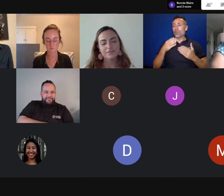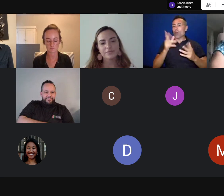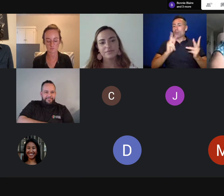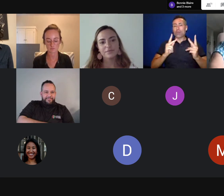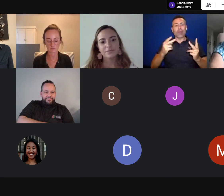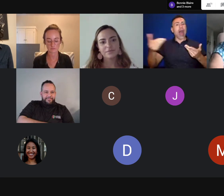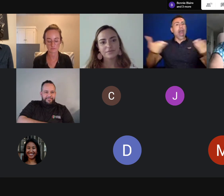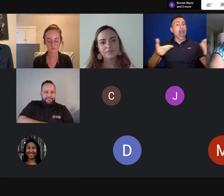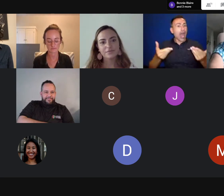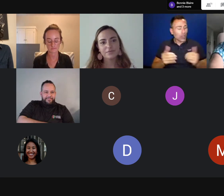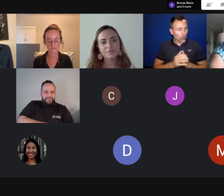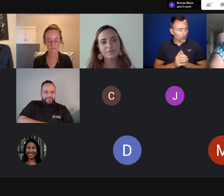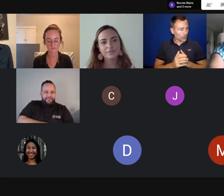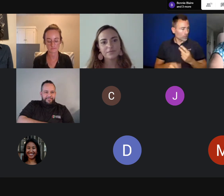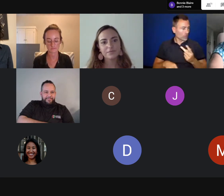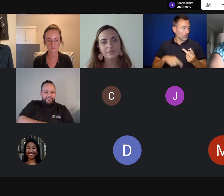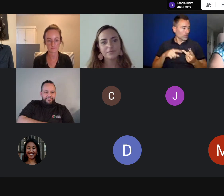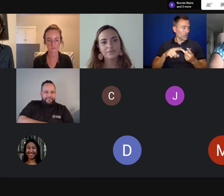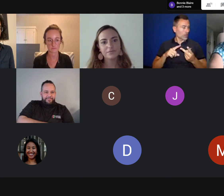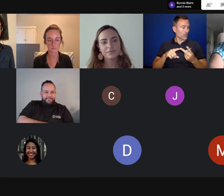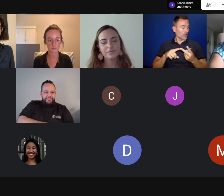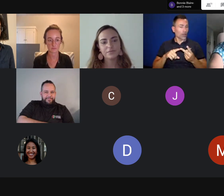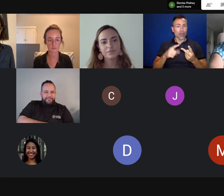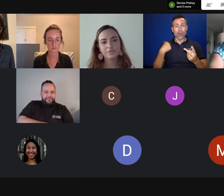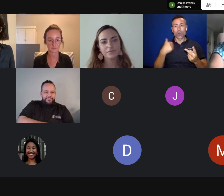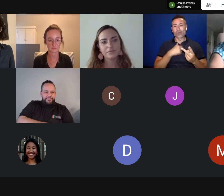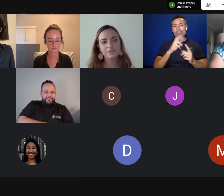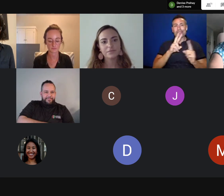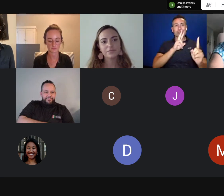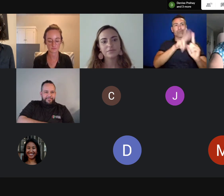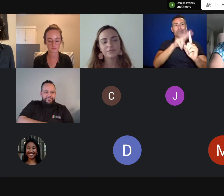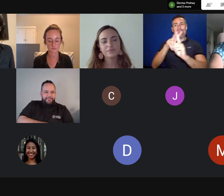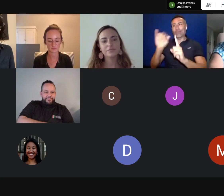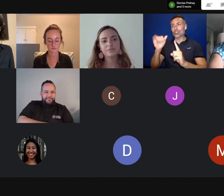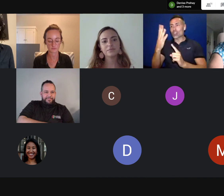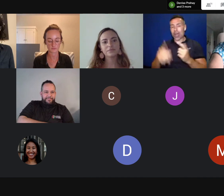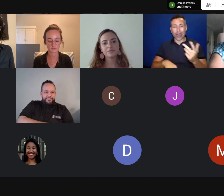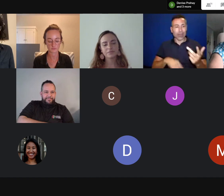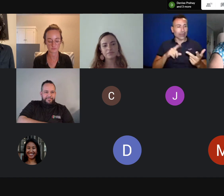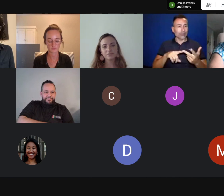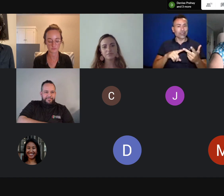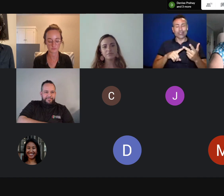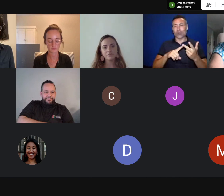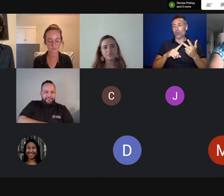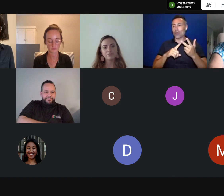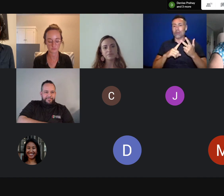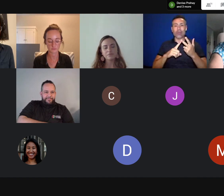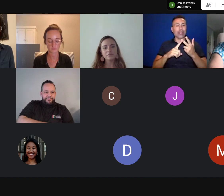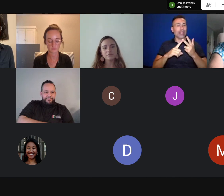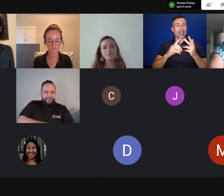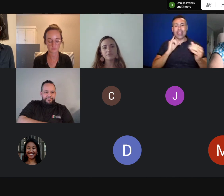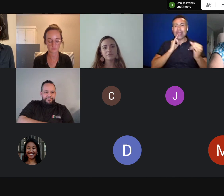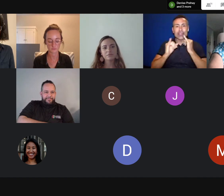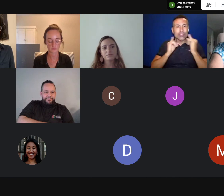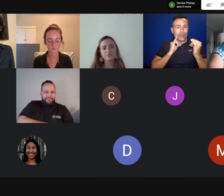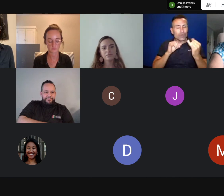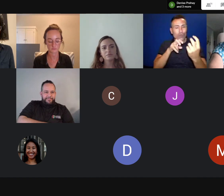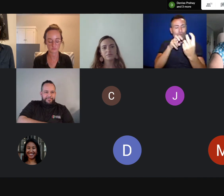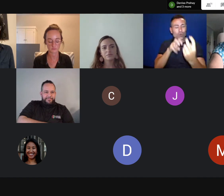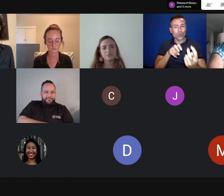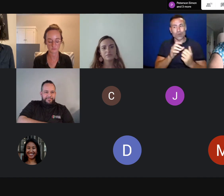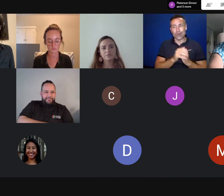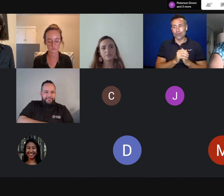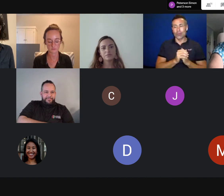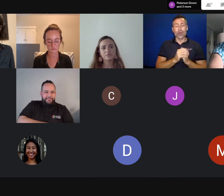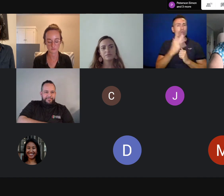way that we apply for jobs and the way that we interview. Because if you really think about